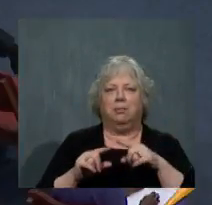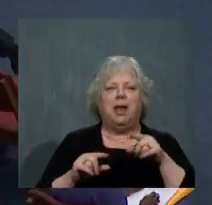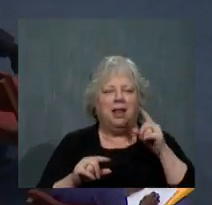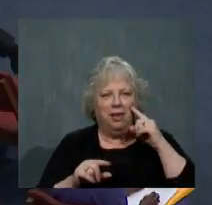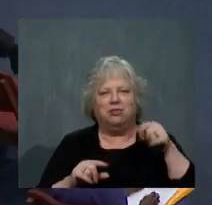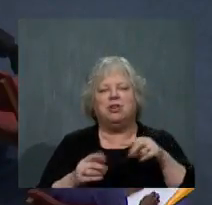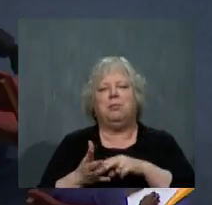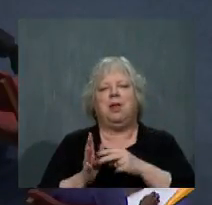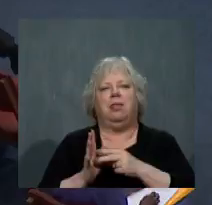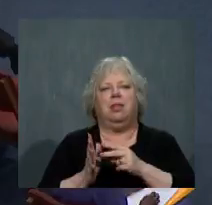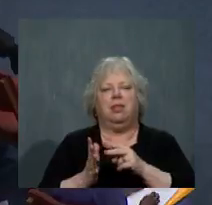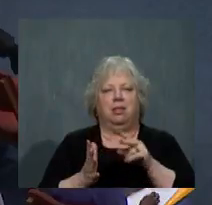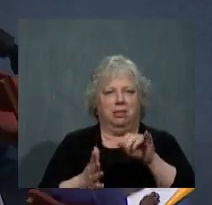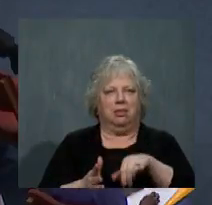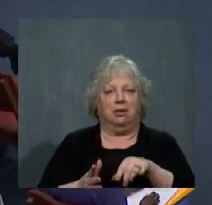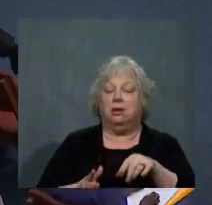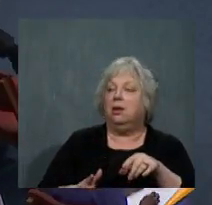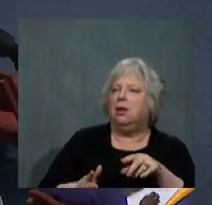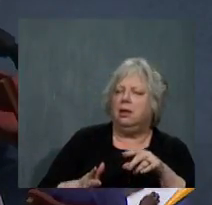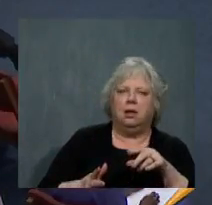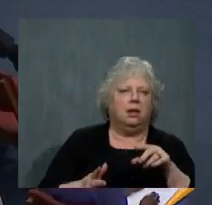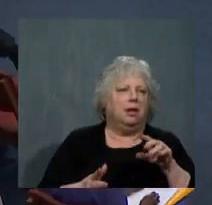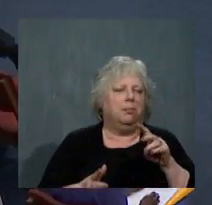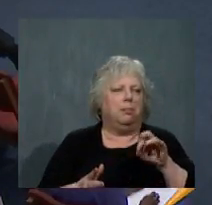going to be used for a parking, is that right?